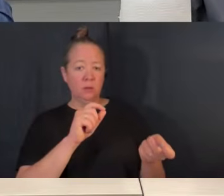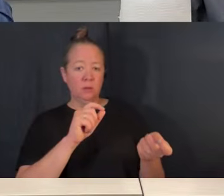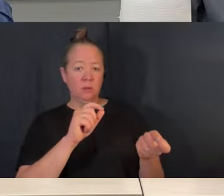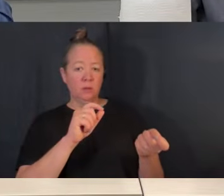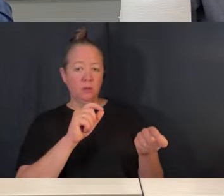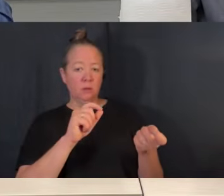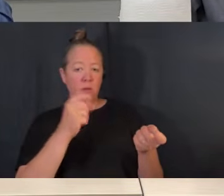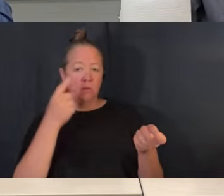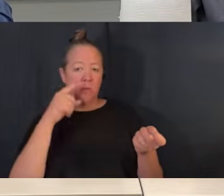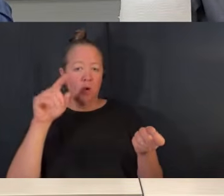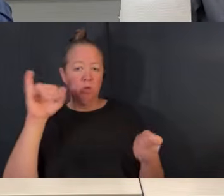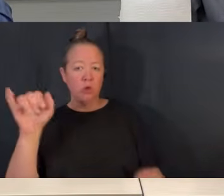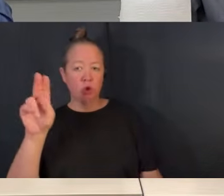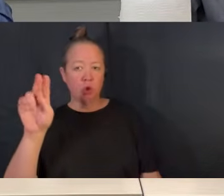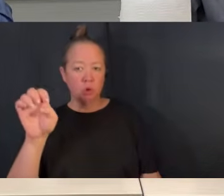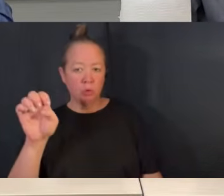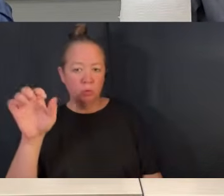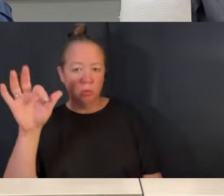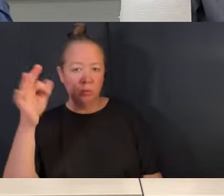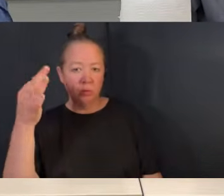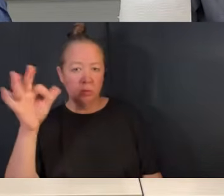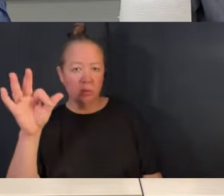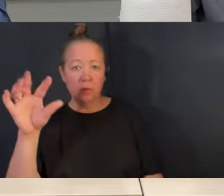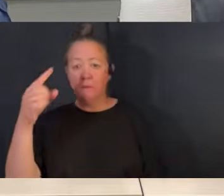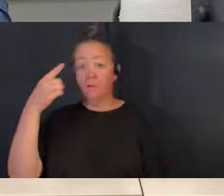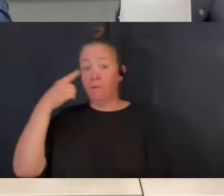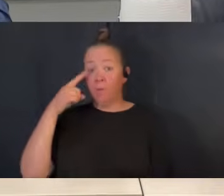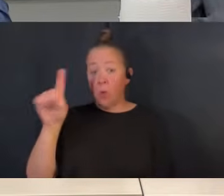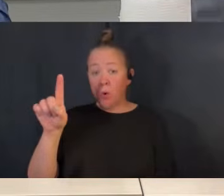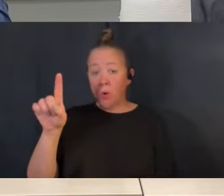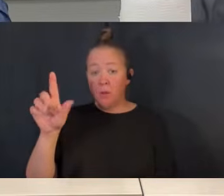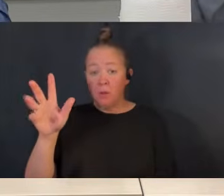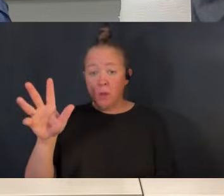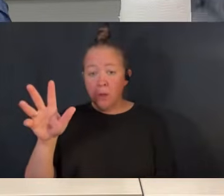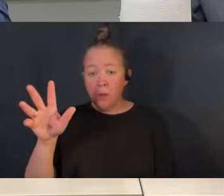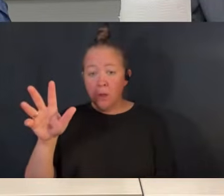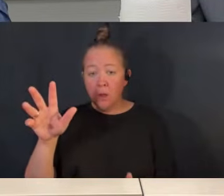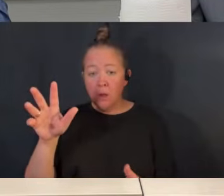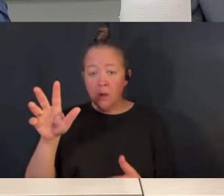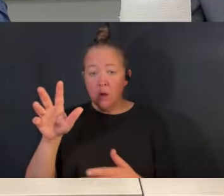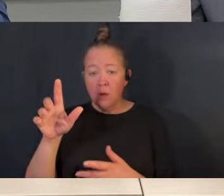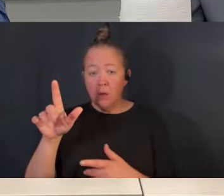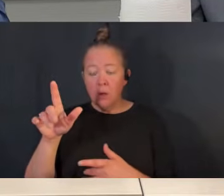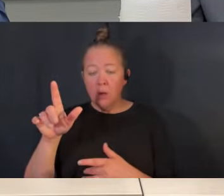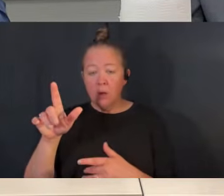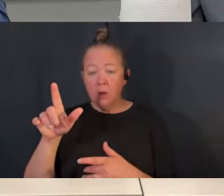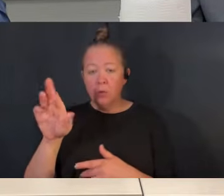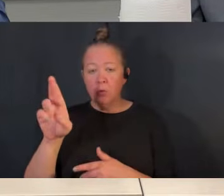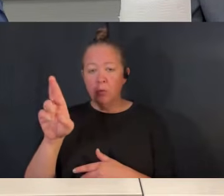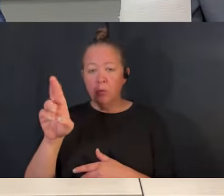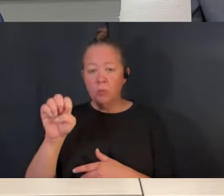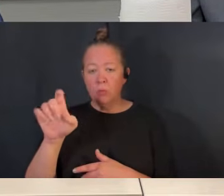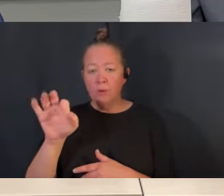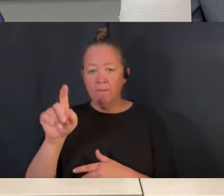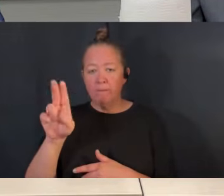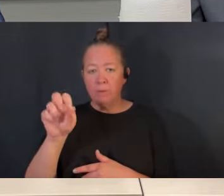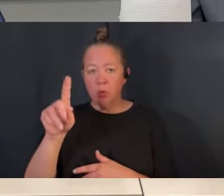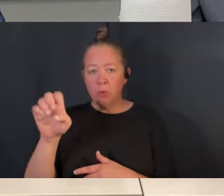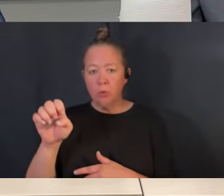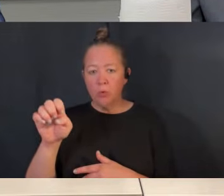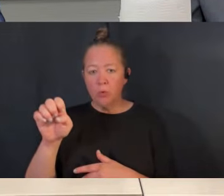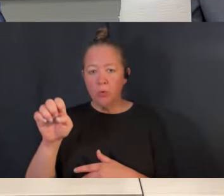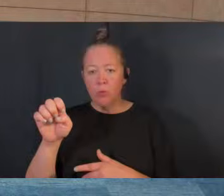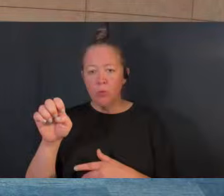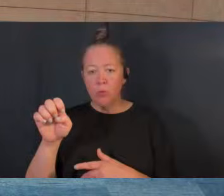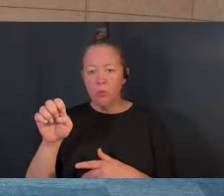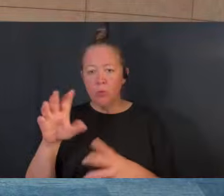For the refuse collection and, Yes. okay. Okay. Oh, we'll get to it later. Okay, yes. Okay. But town offices will be closed on the